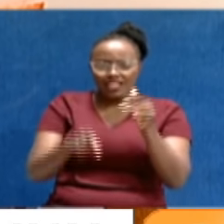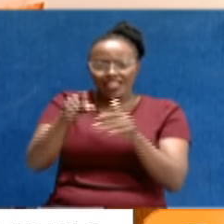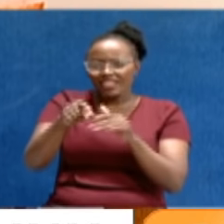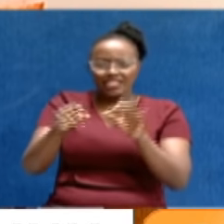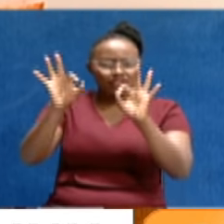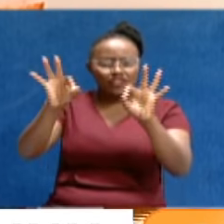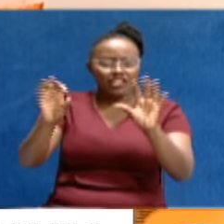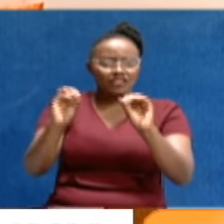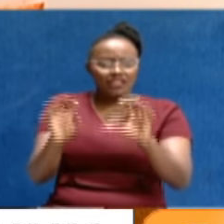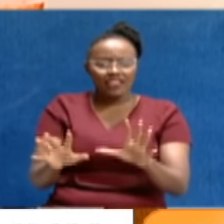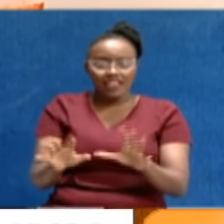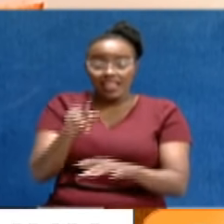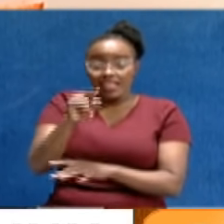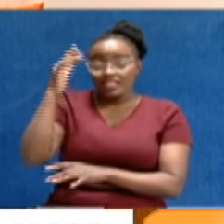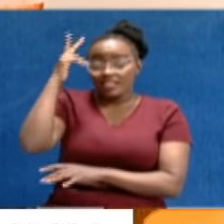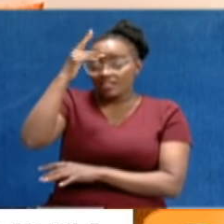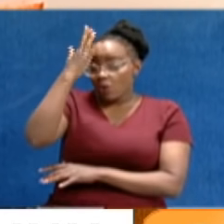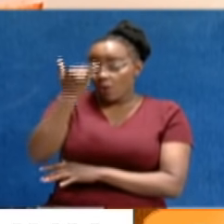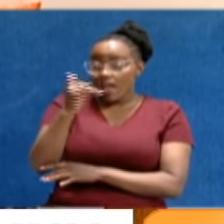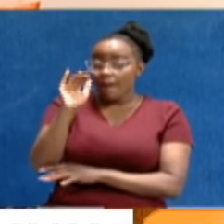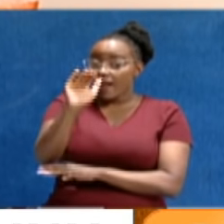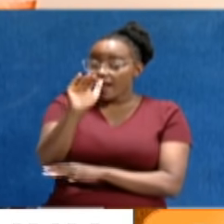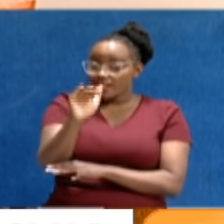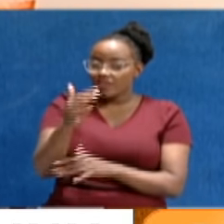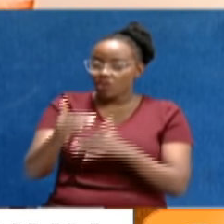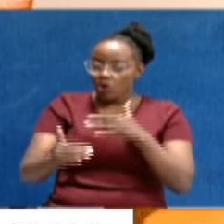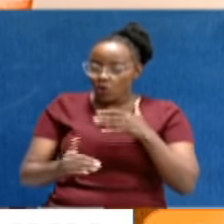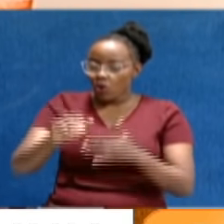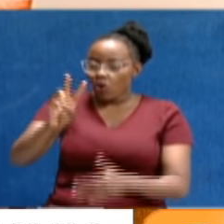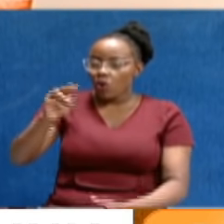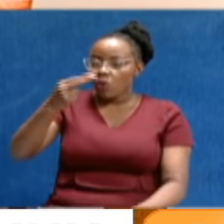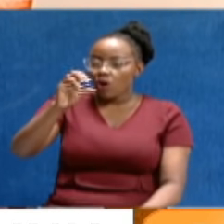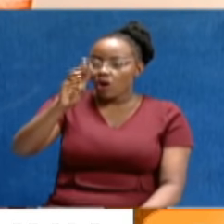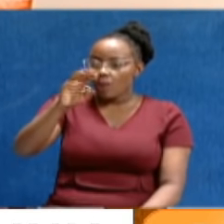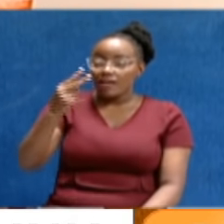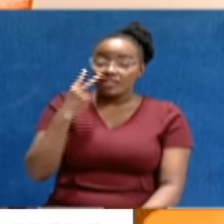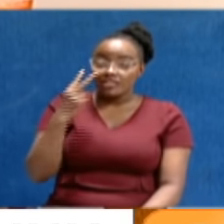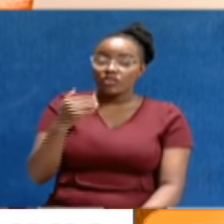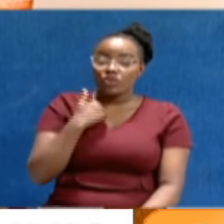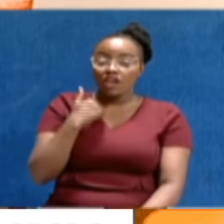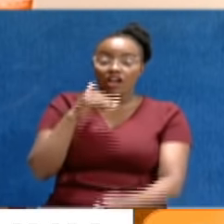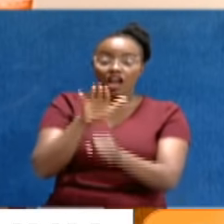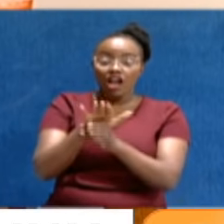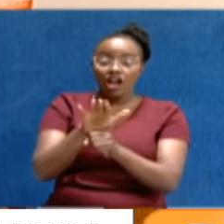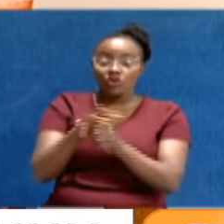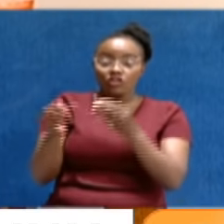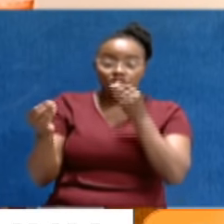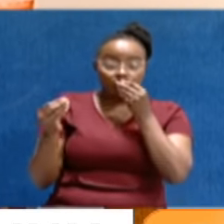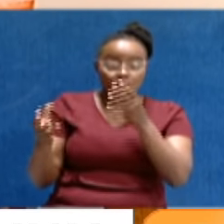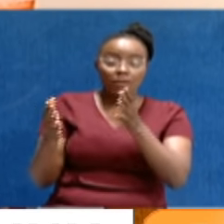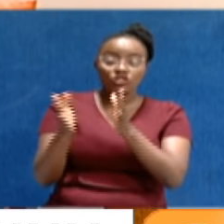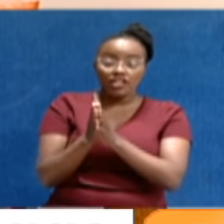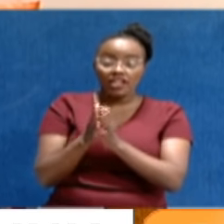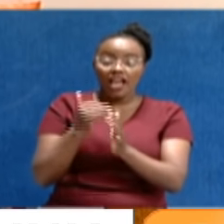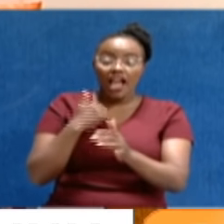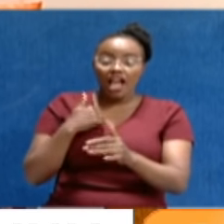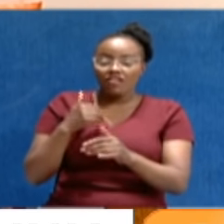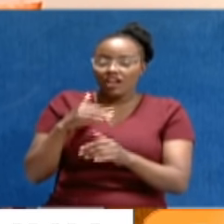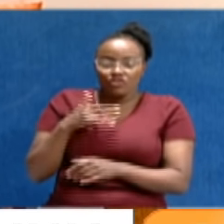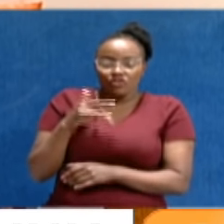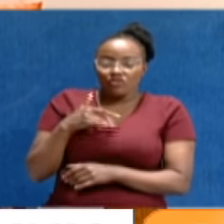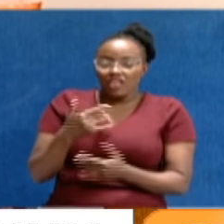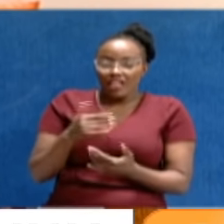not effective. And that is why I'm asking, Honorable Wahome, you seem to have a lot of information and a lot of